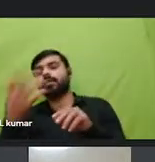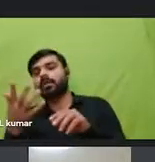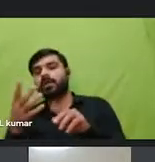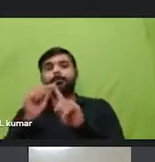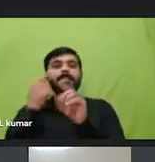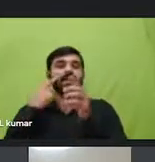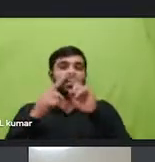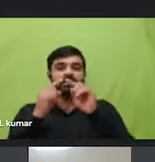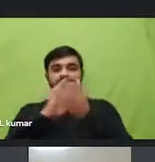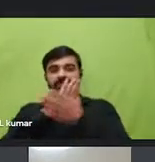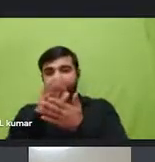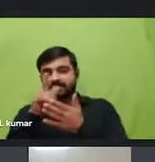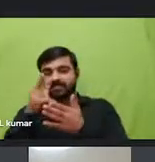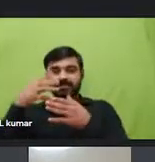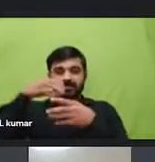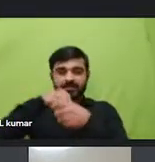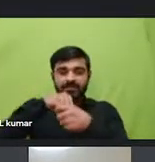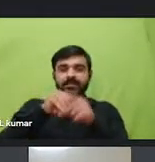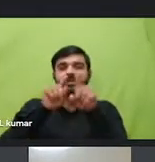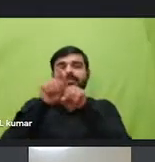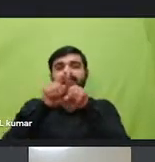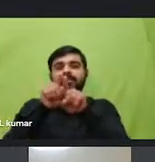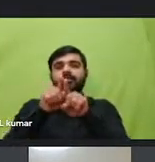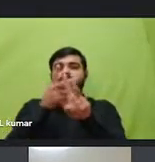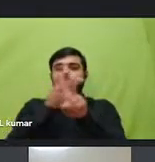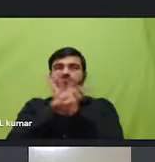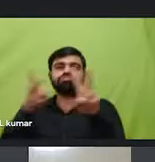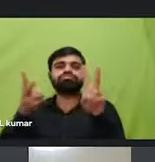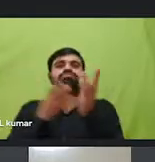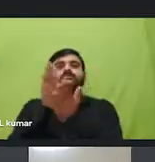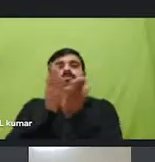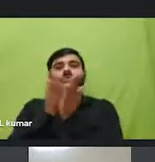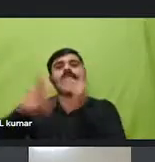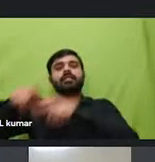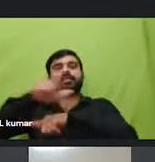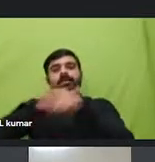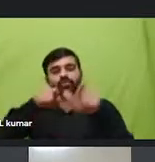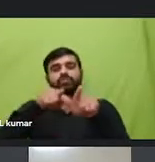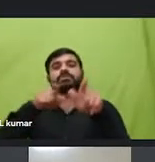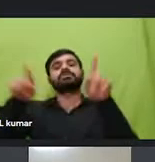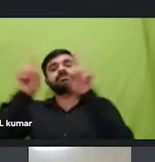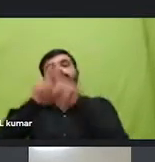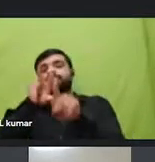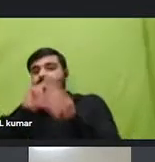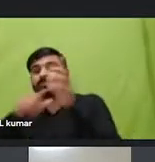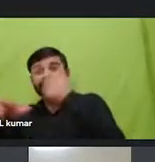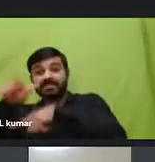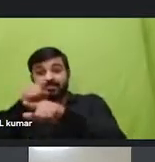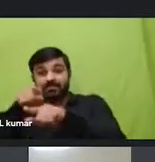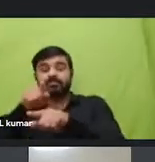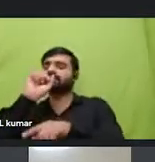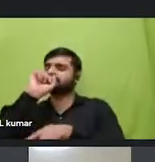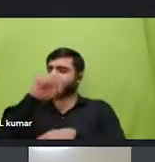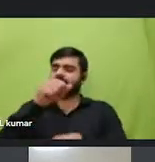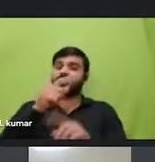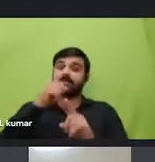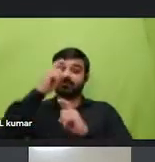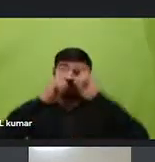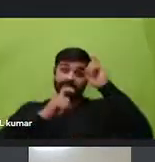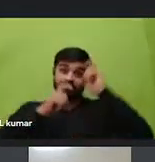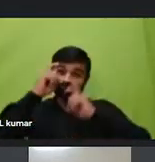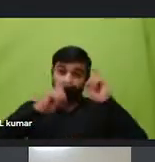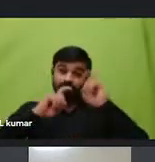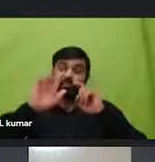pitch, and that is an example of multimodality in spoken language. So yes, facial